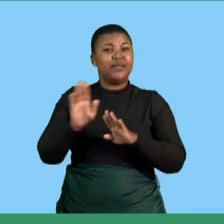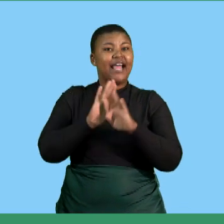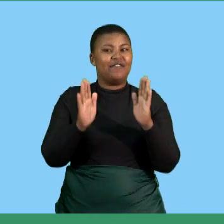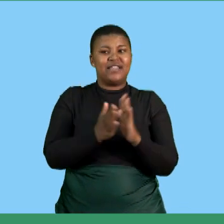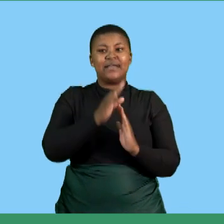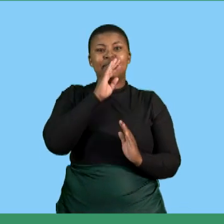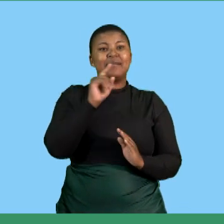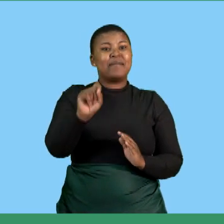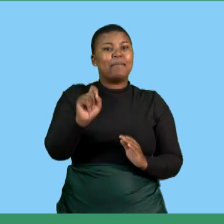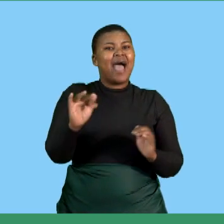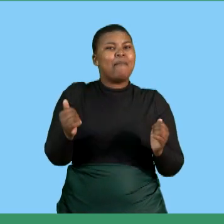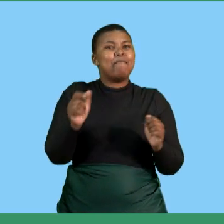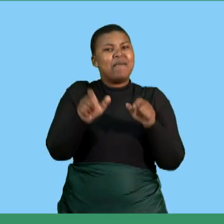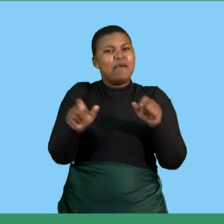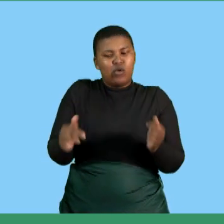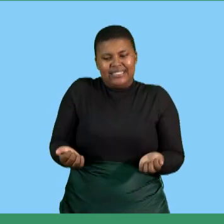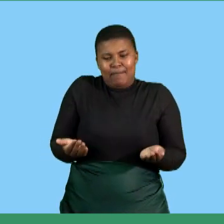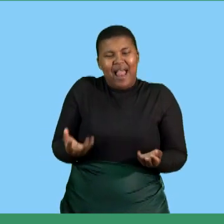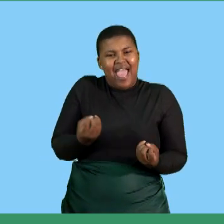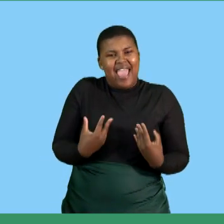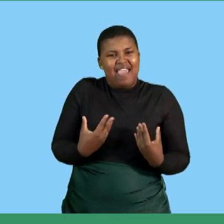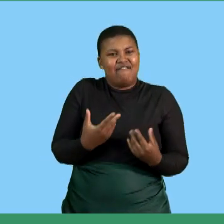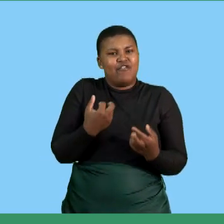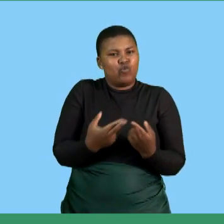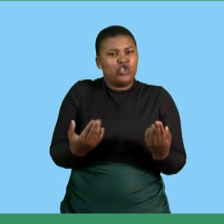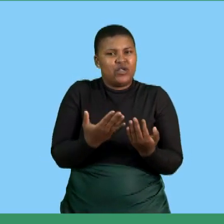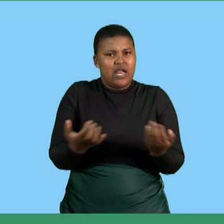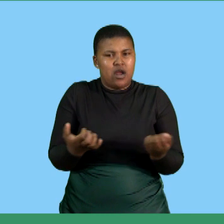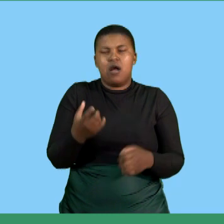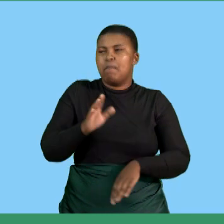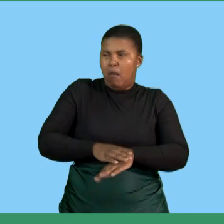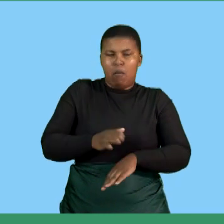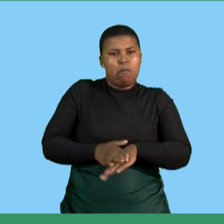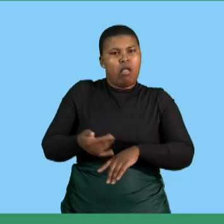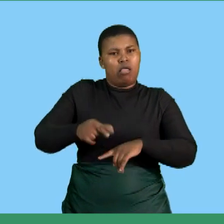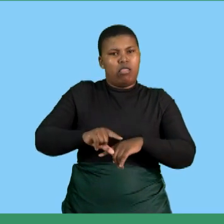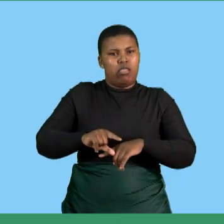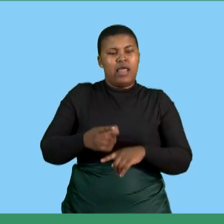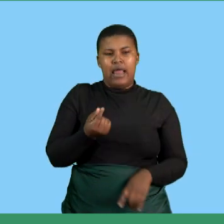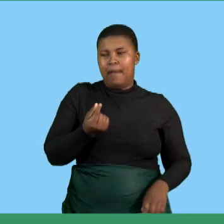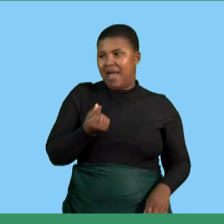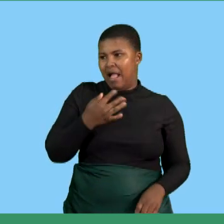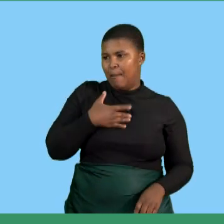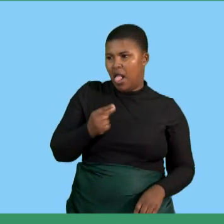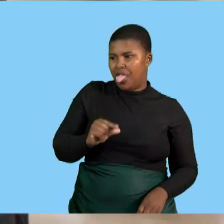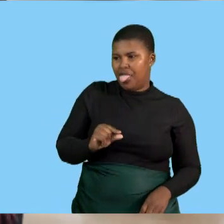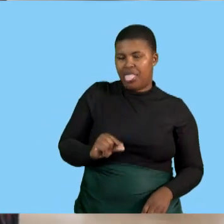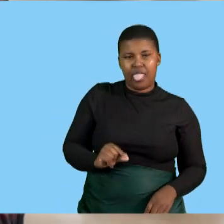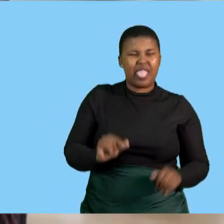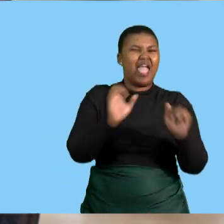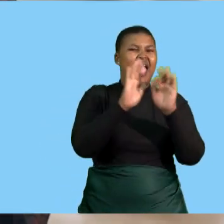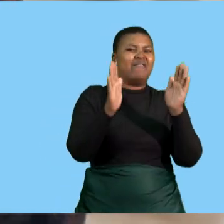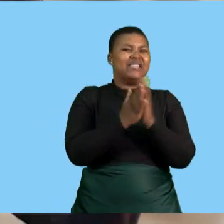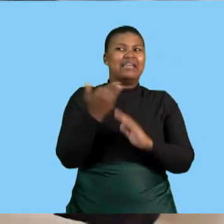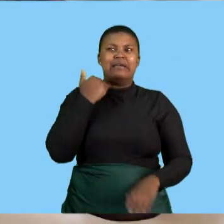which means that their suppliers will ask more increased prices for their products. The value of our money is becoming